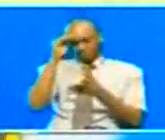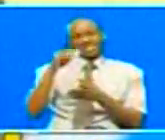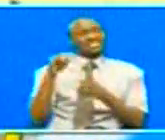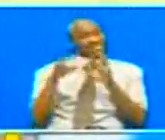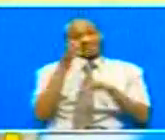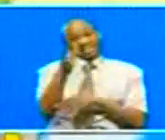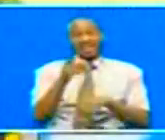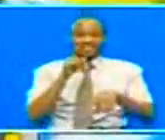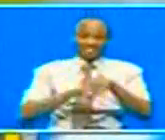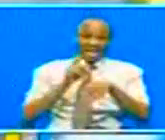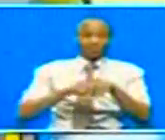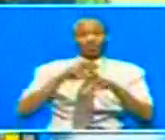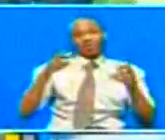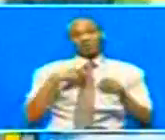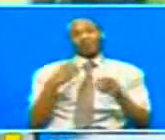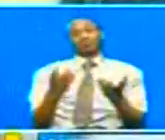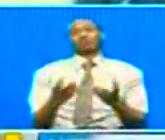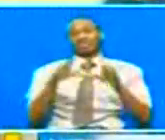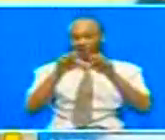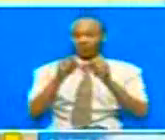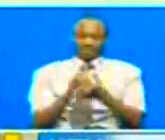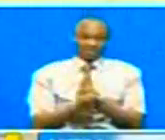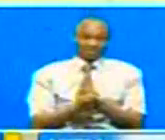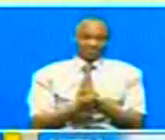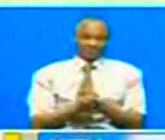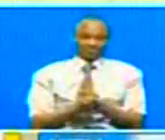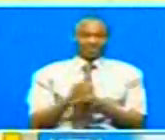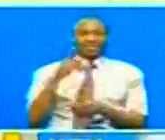in the quest for political dominance. Timothy Otieno, KTN.